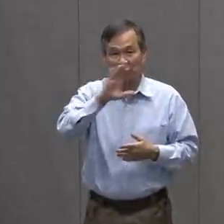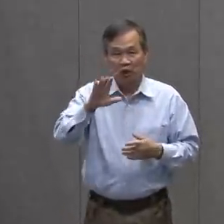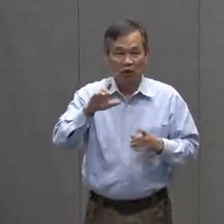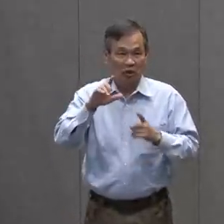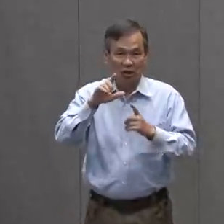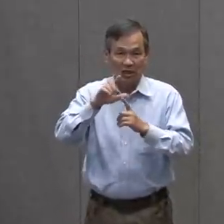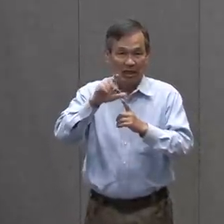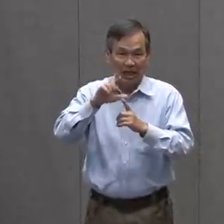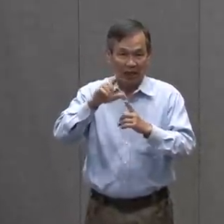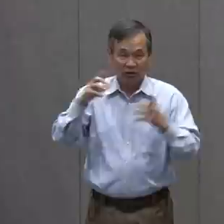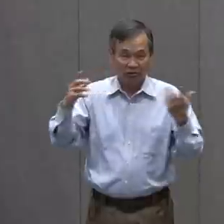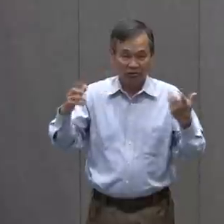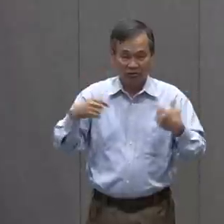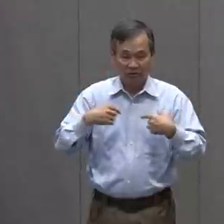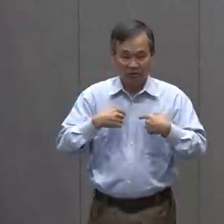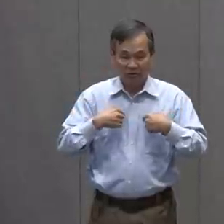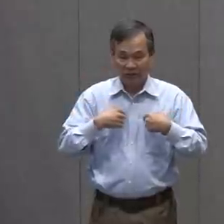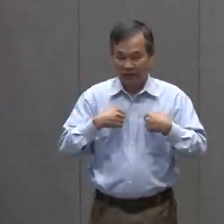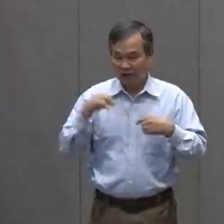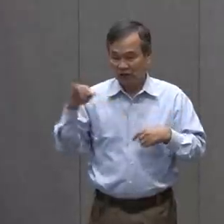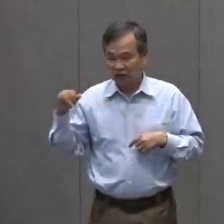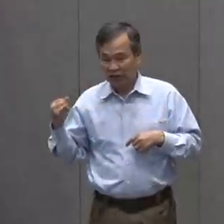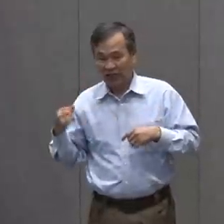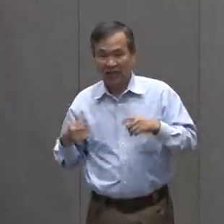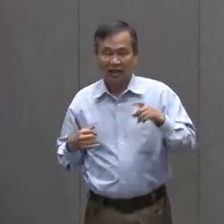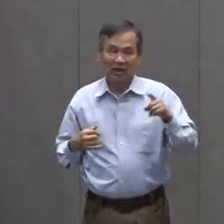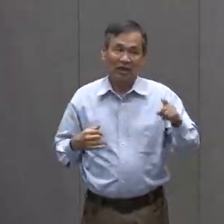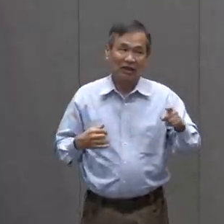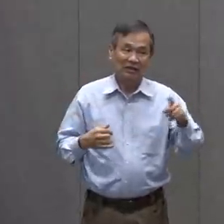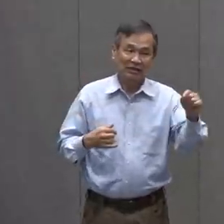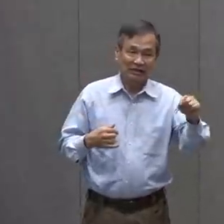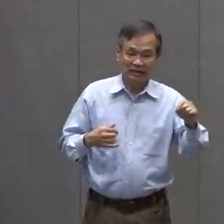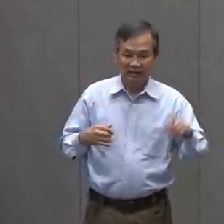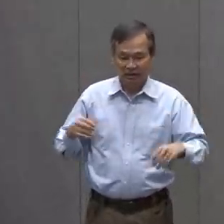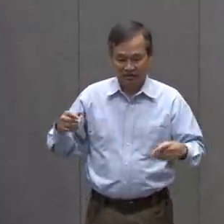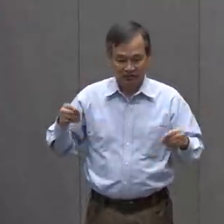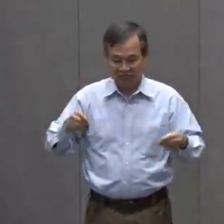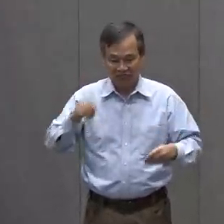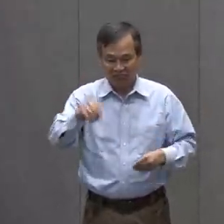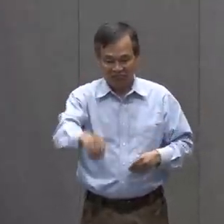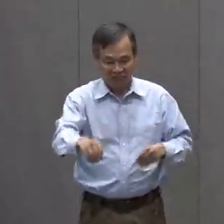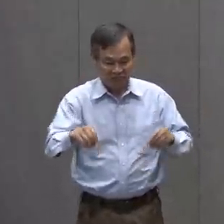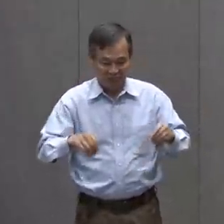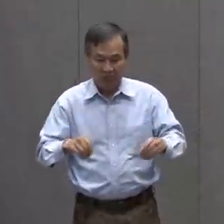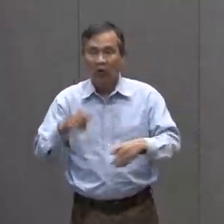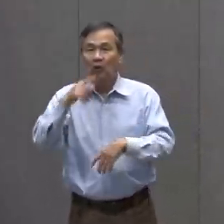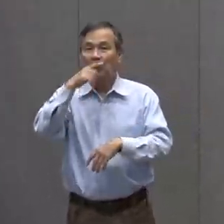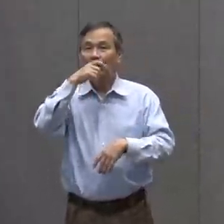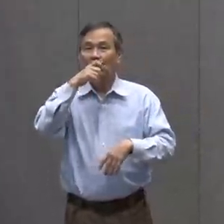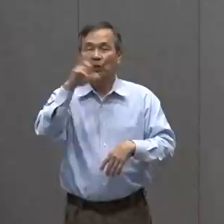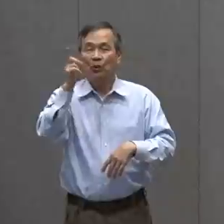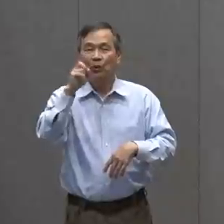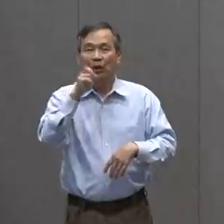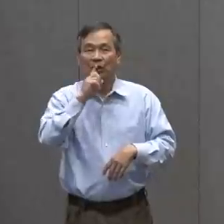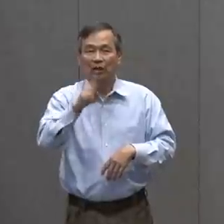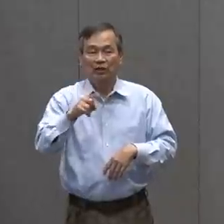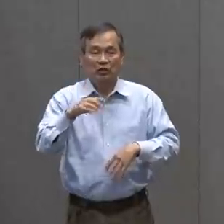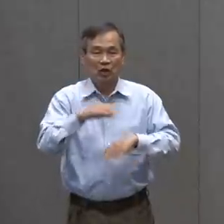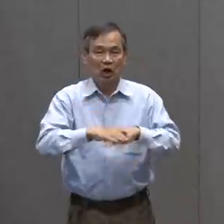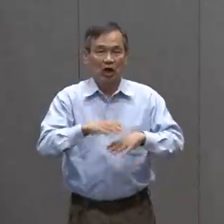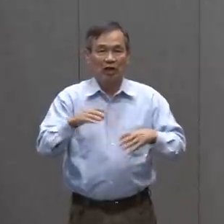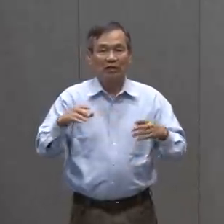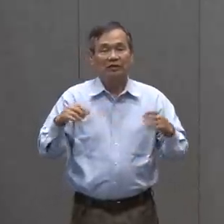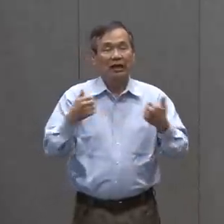I could be J for my first name and she could be T for her first name. So you can also identify that as where you're supposed to be at as